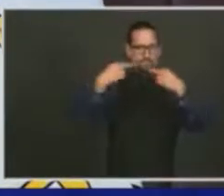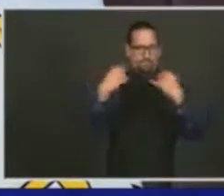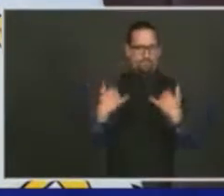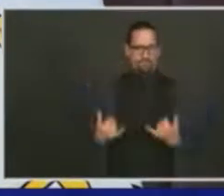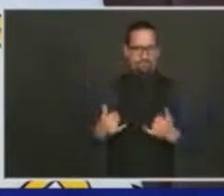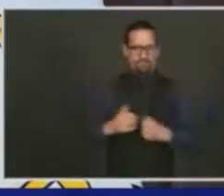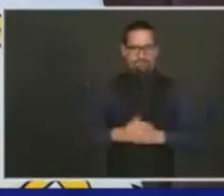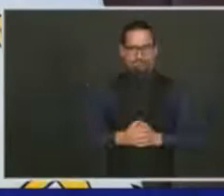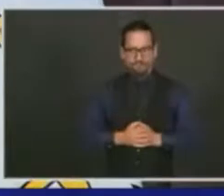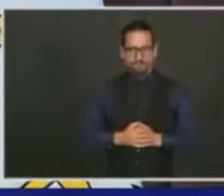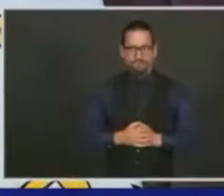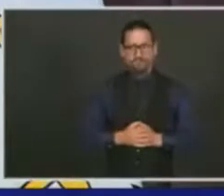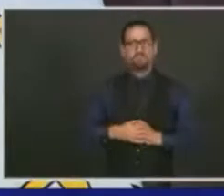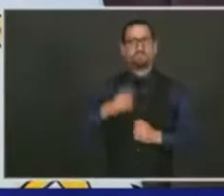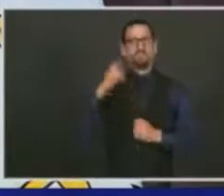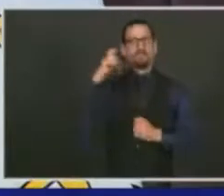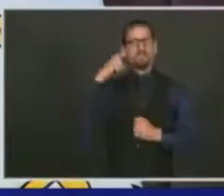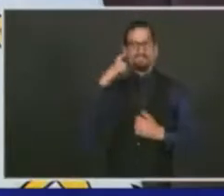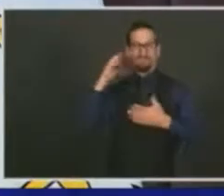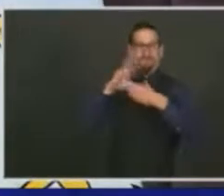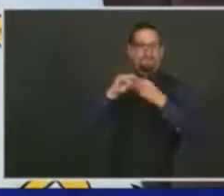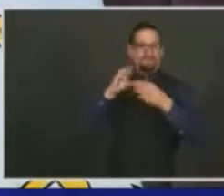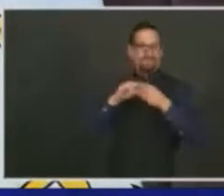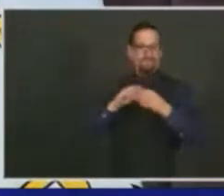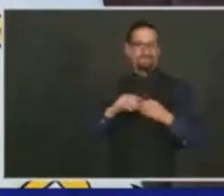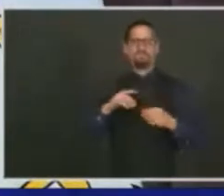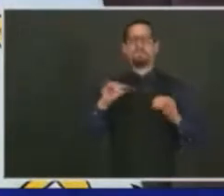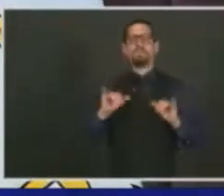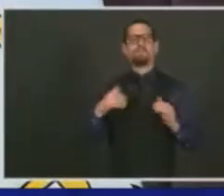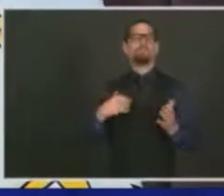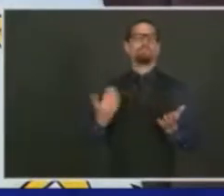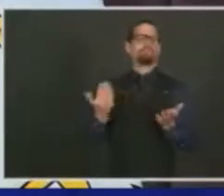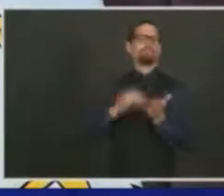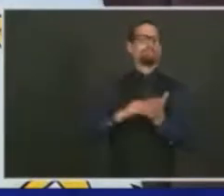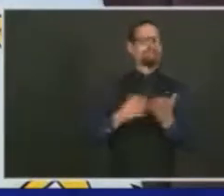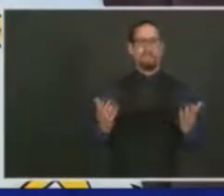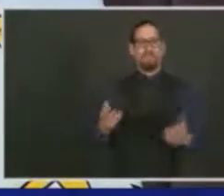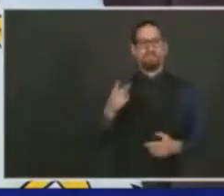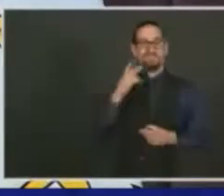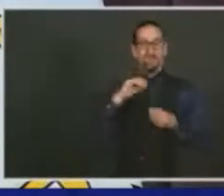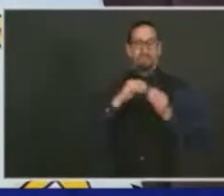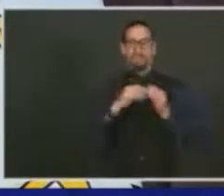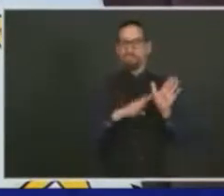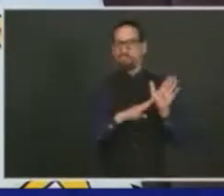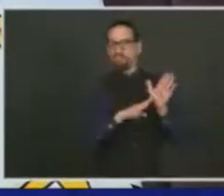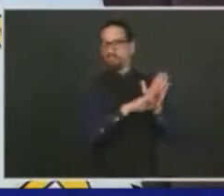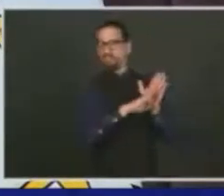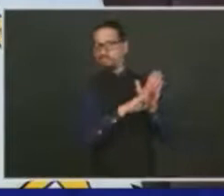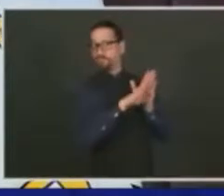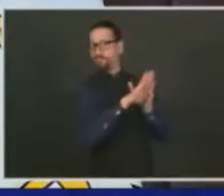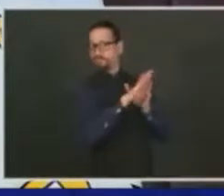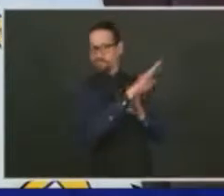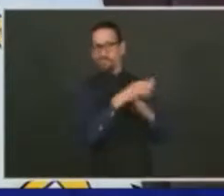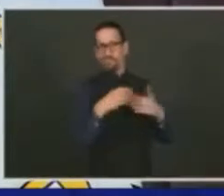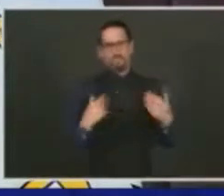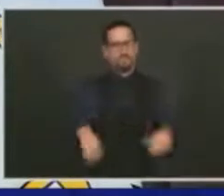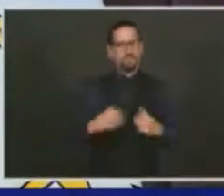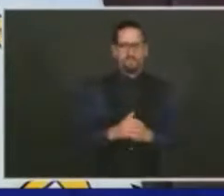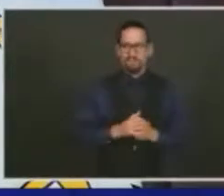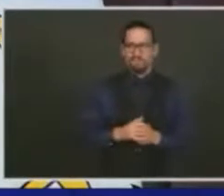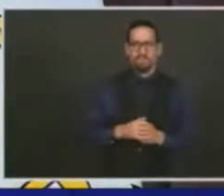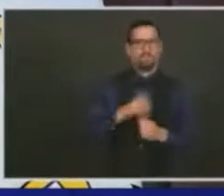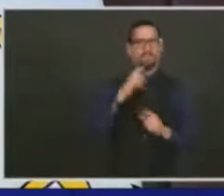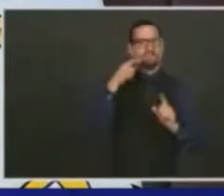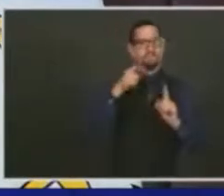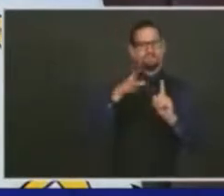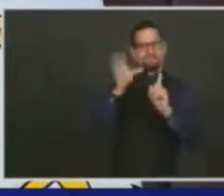shared, we are continuing to see very disturbing trends in our data, particularly when it comes to new cases. Today